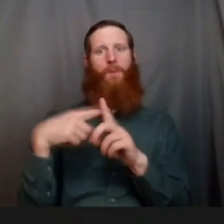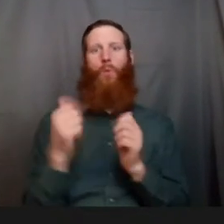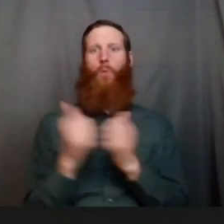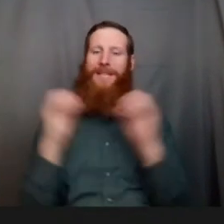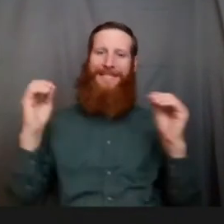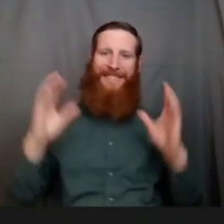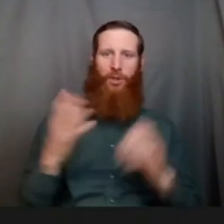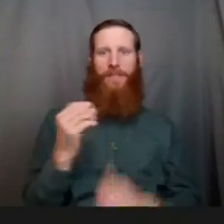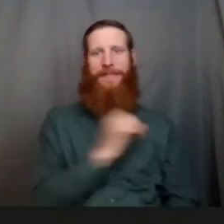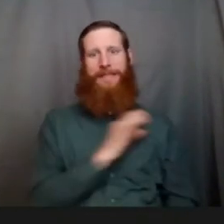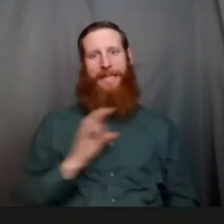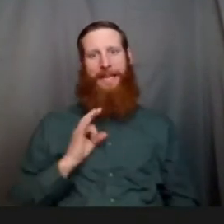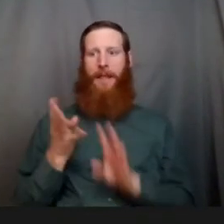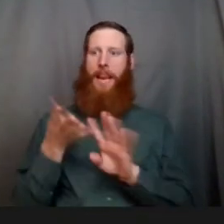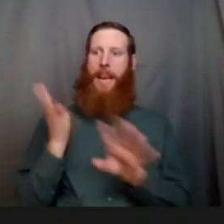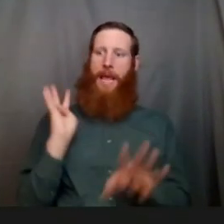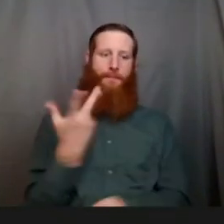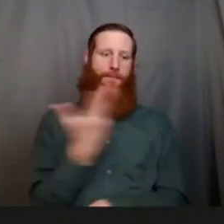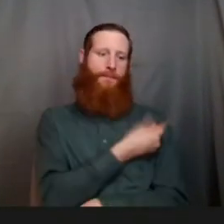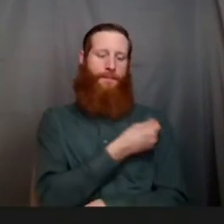get vaccines, and knowing that,